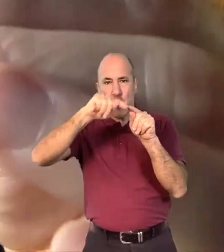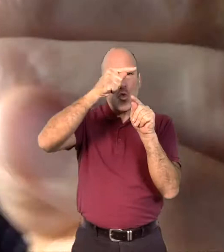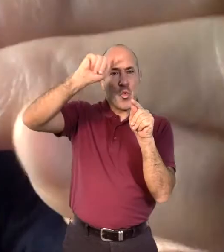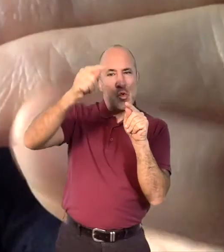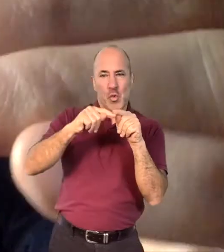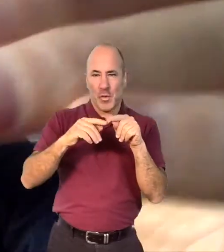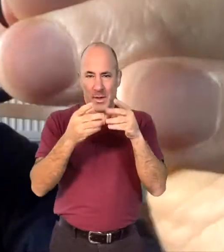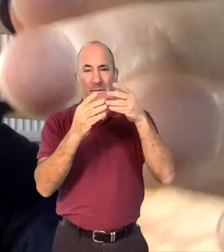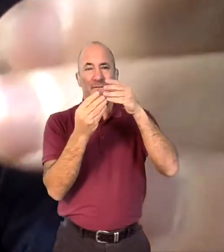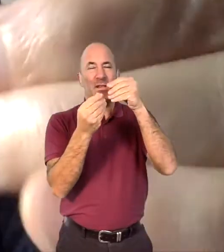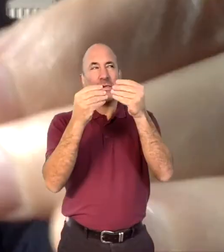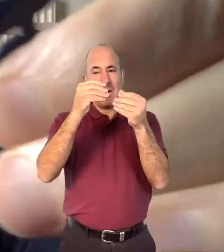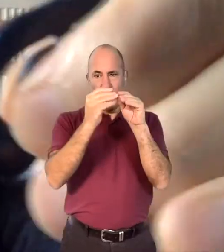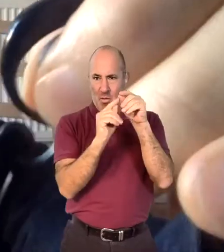of